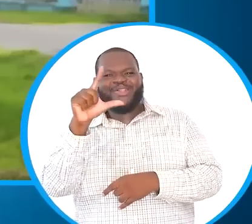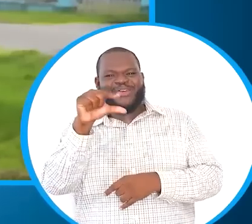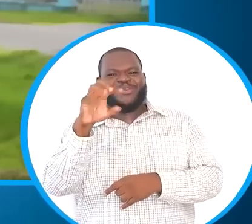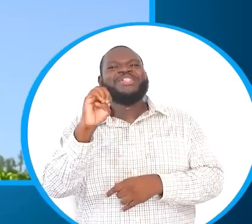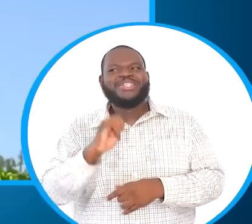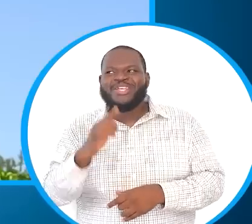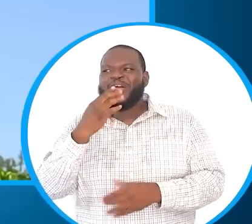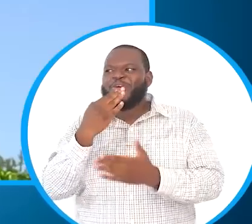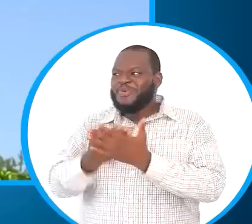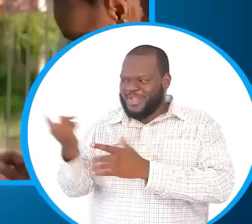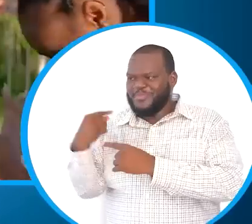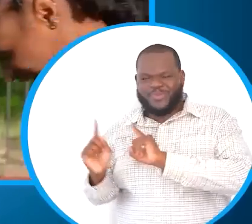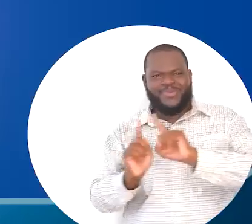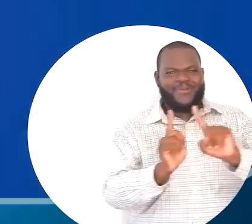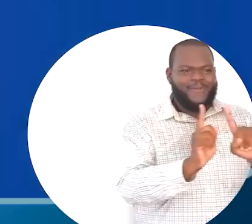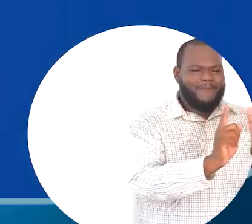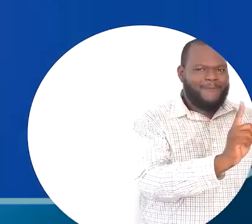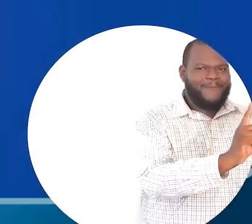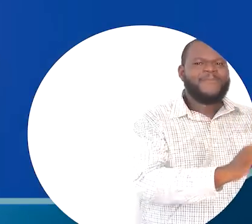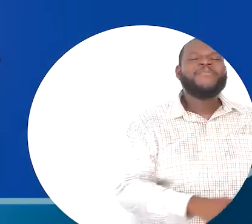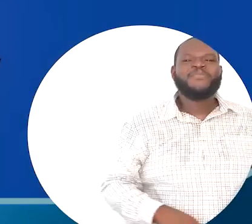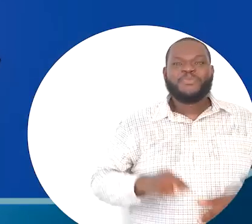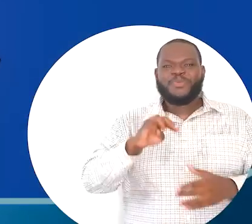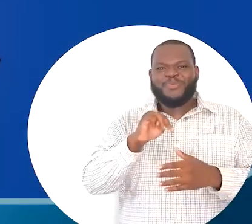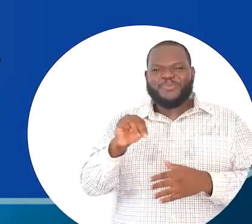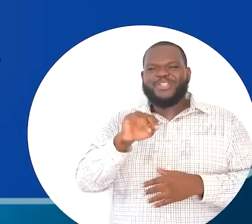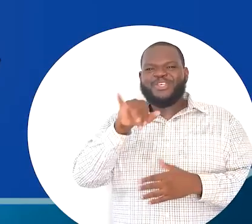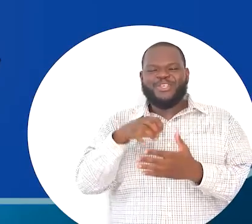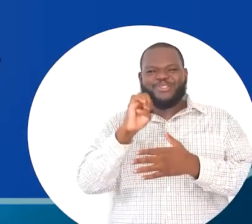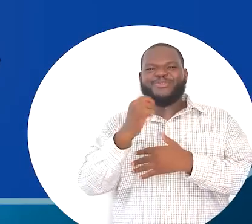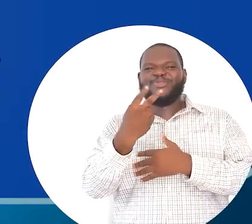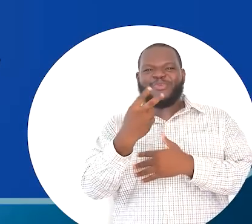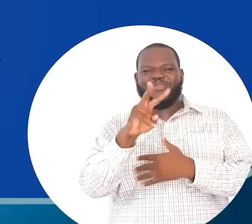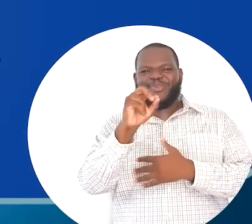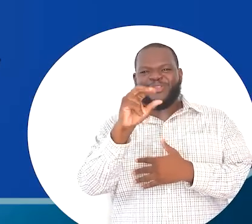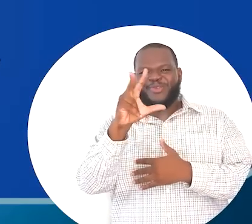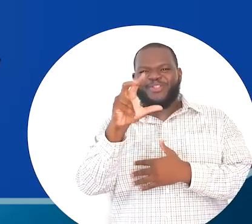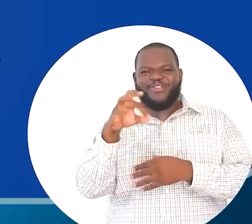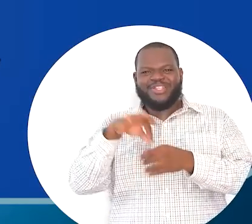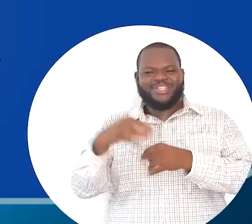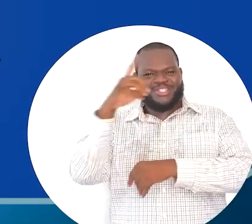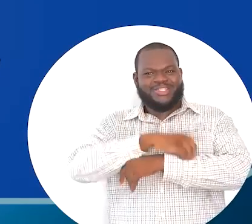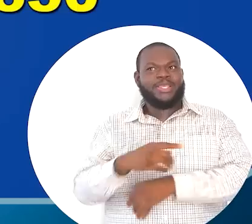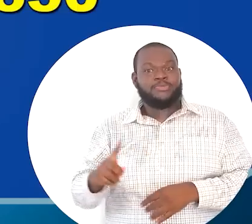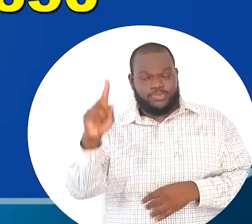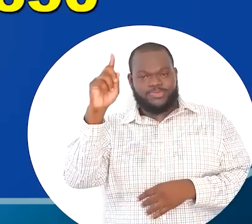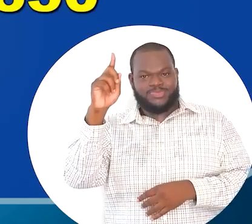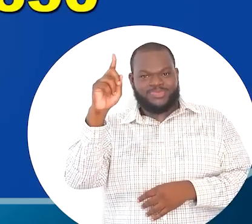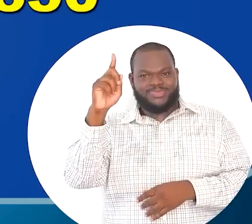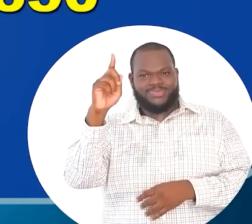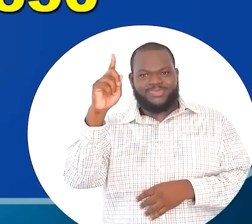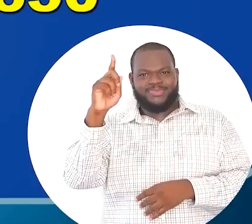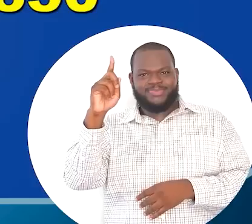government elections. That's a good thing. Let's go. Monday, June 12, 2023 is Local Government Elections Day. For further information,